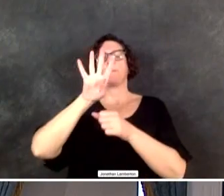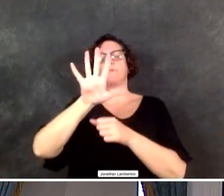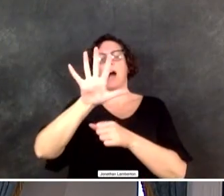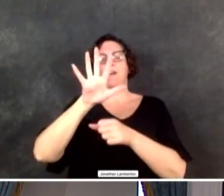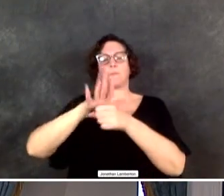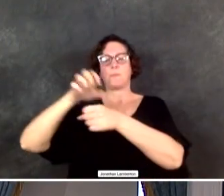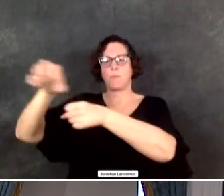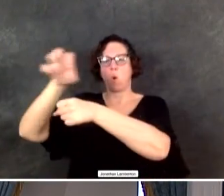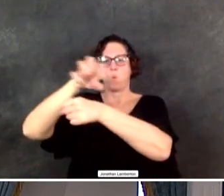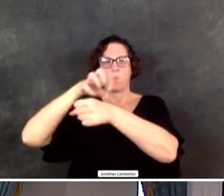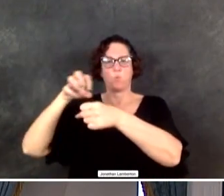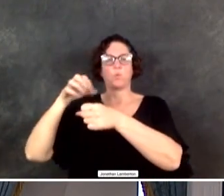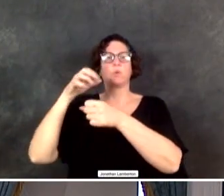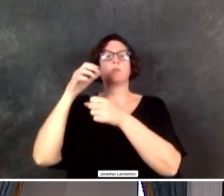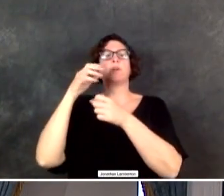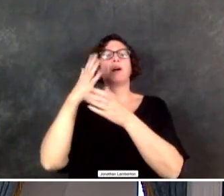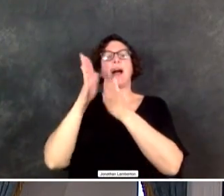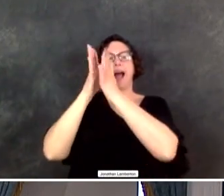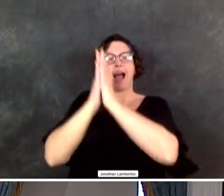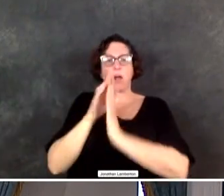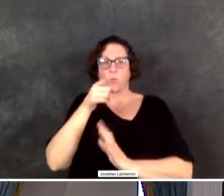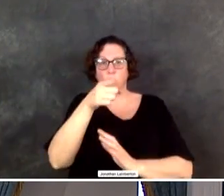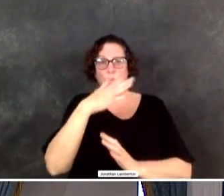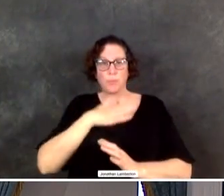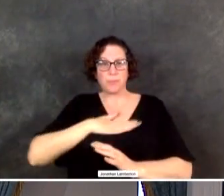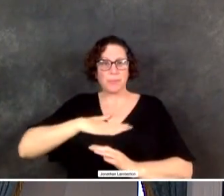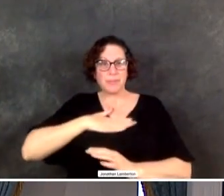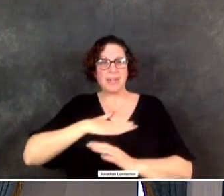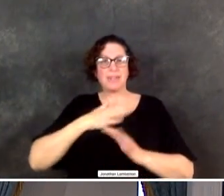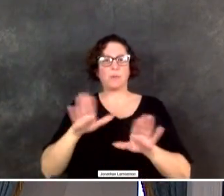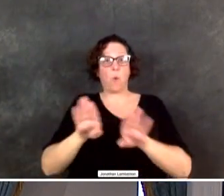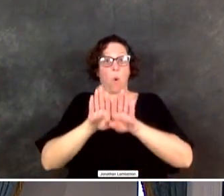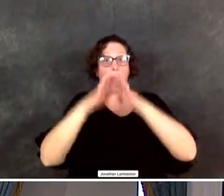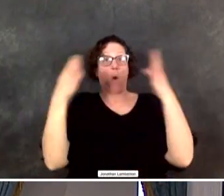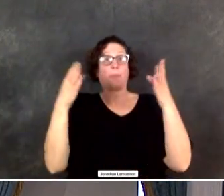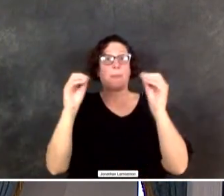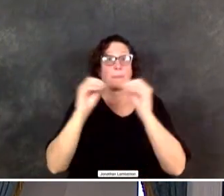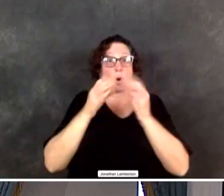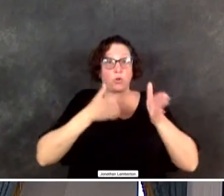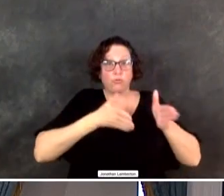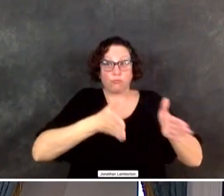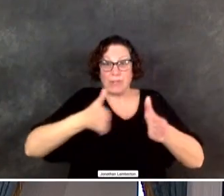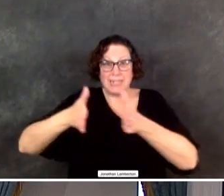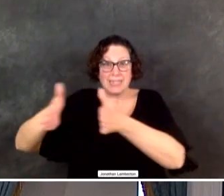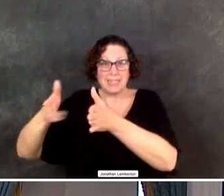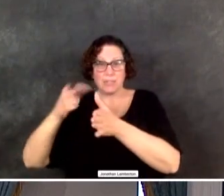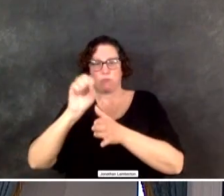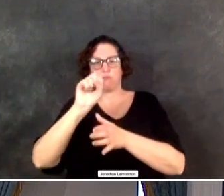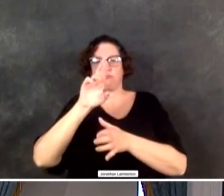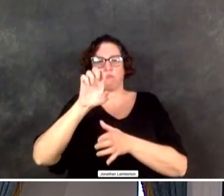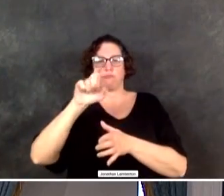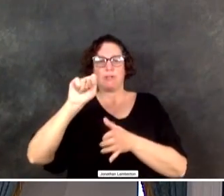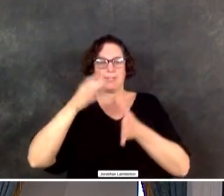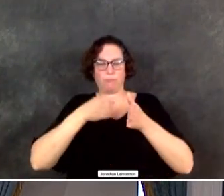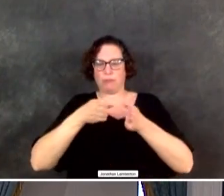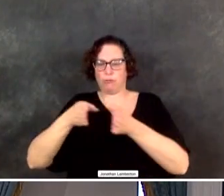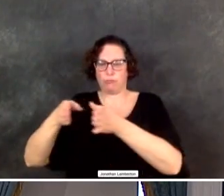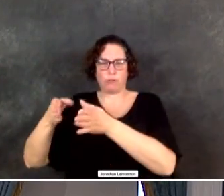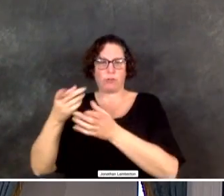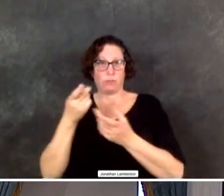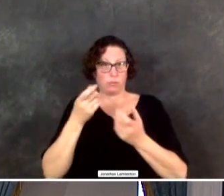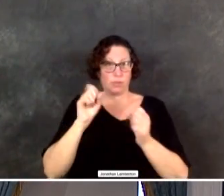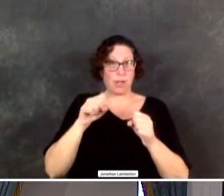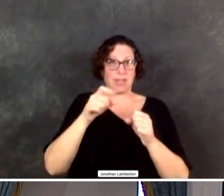streets yesterday, maybe you can give us a timeline beyond your answer yesterday, which was no. Yeah, Gersh, thank you.